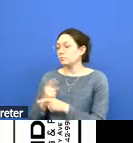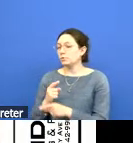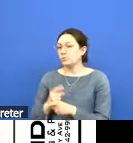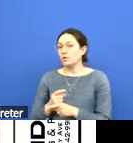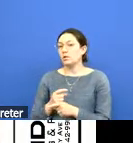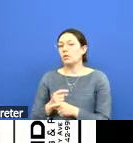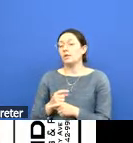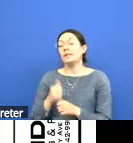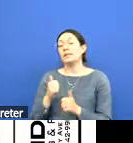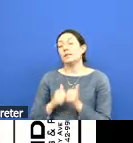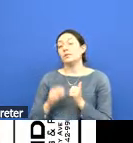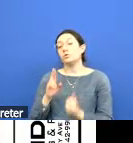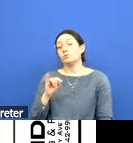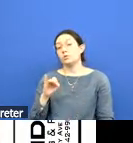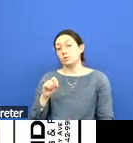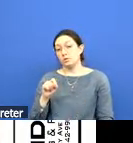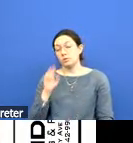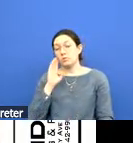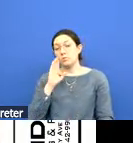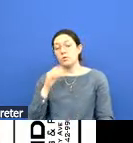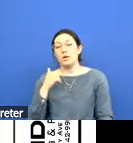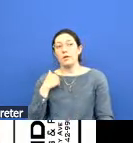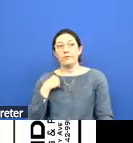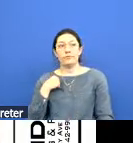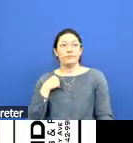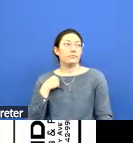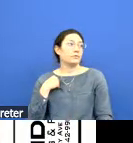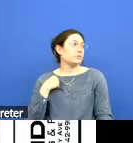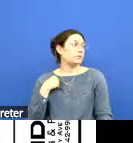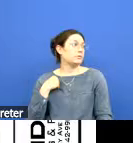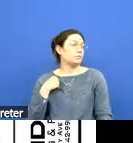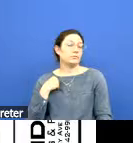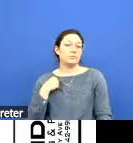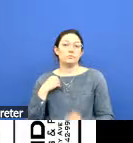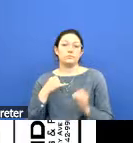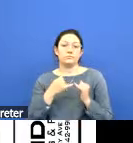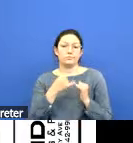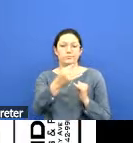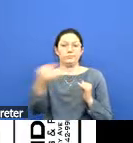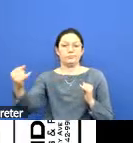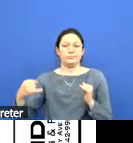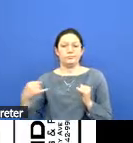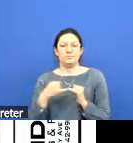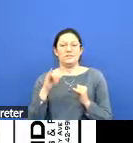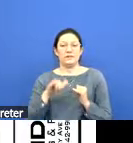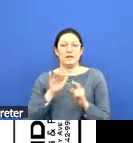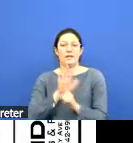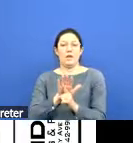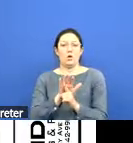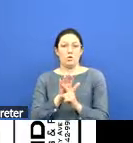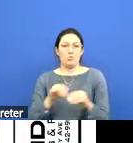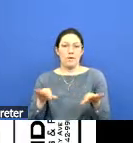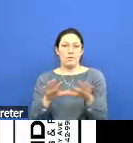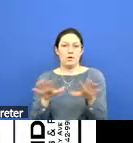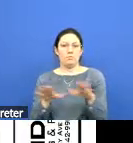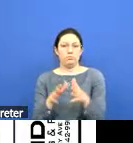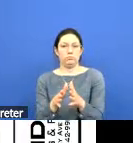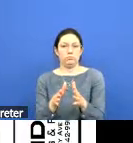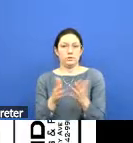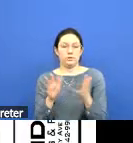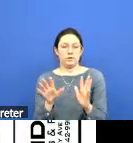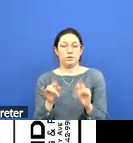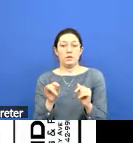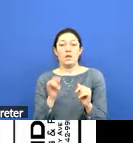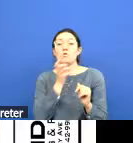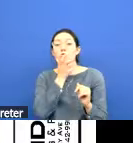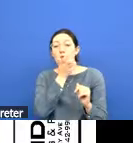around each unit, there'll be a tight boundary, and that's the property that they own. And then the